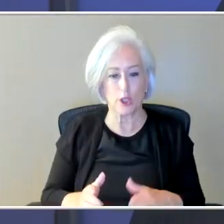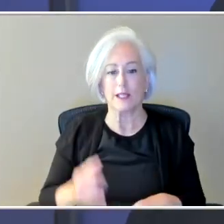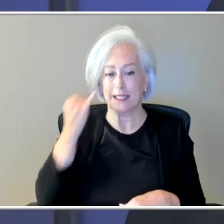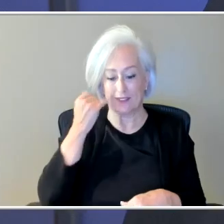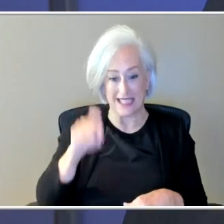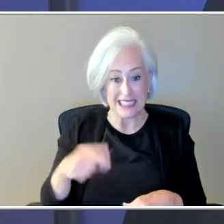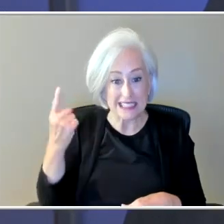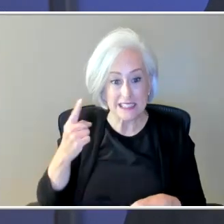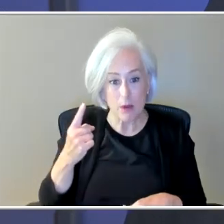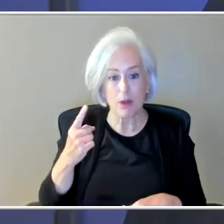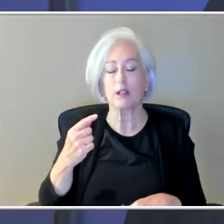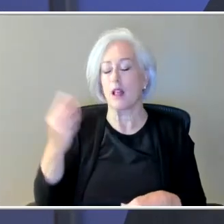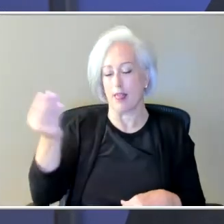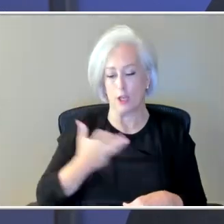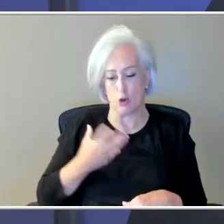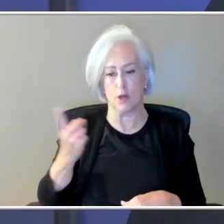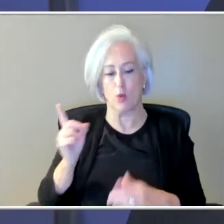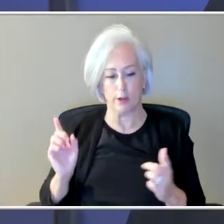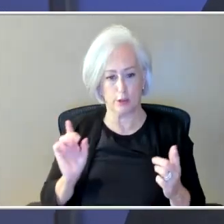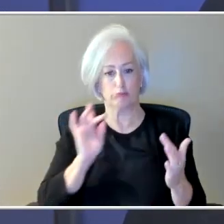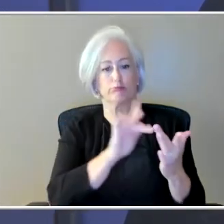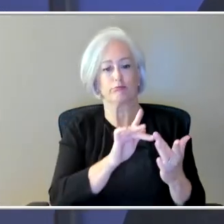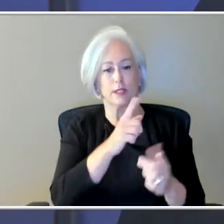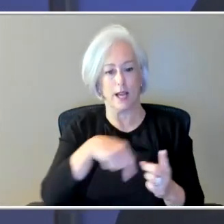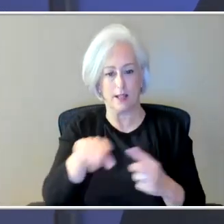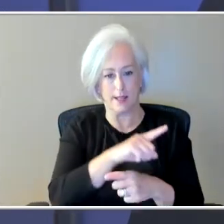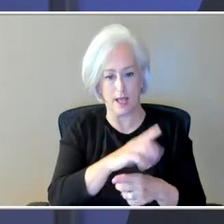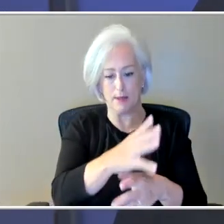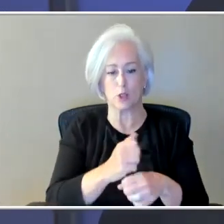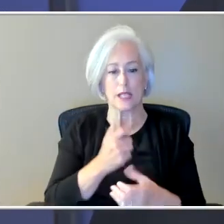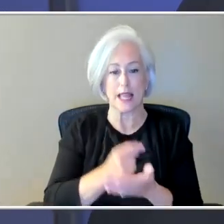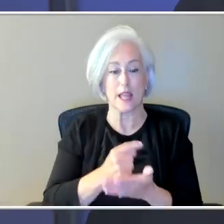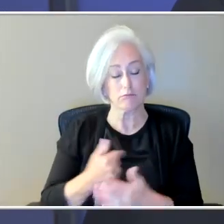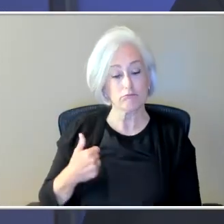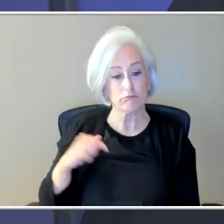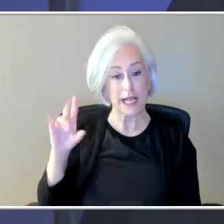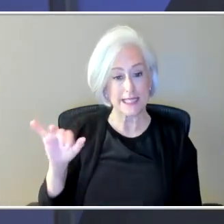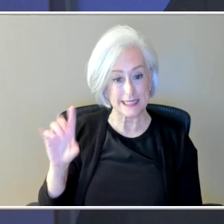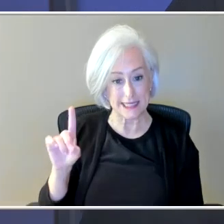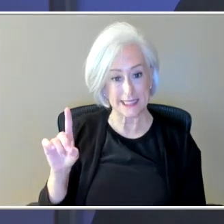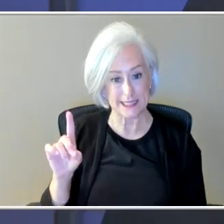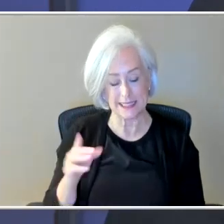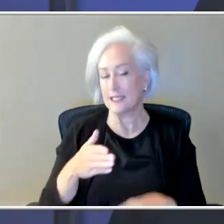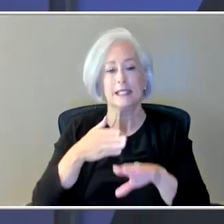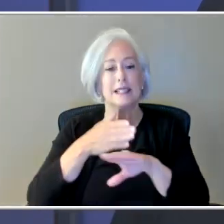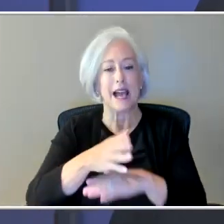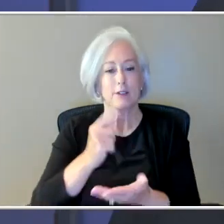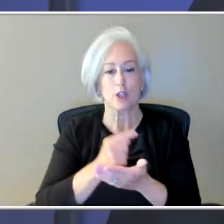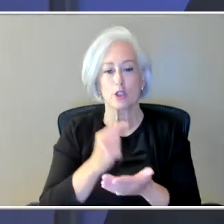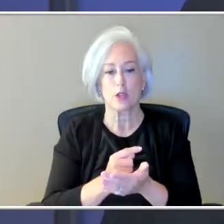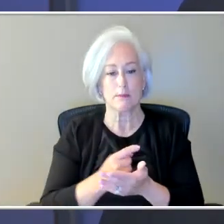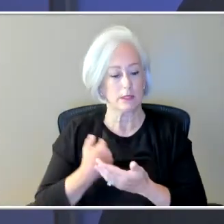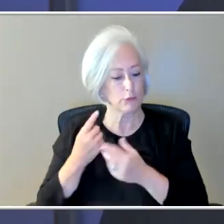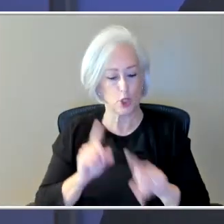it, and to be able to get therapy. And I did. After the treatment, you're going in and you're like,